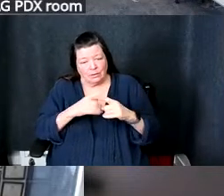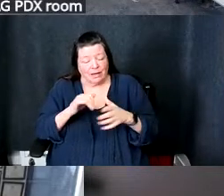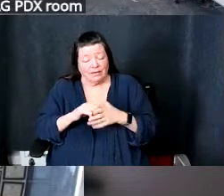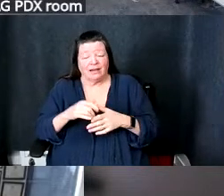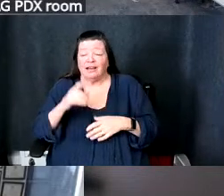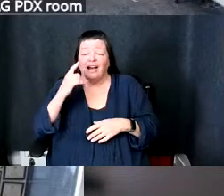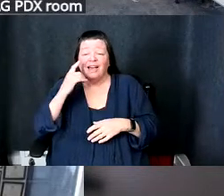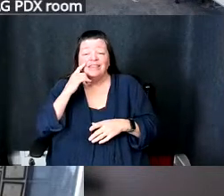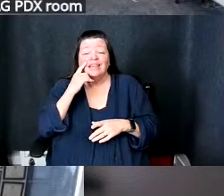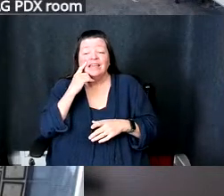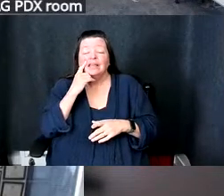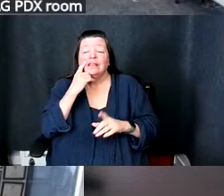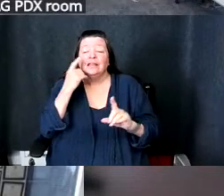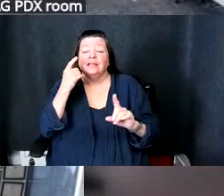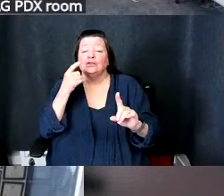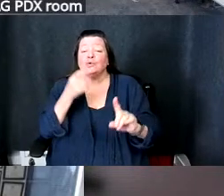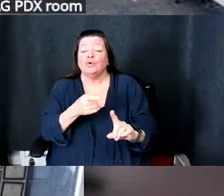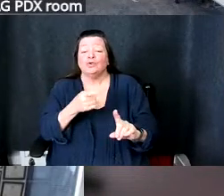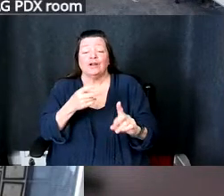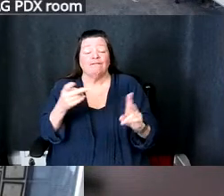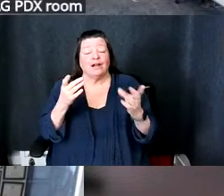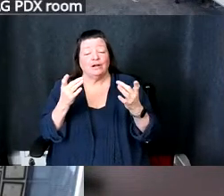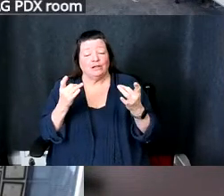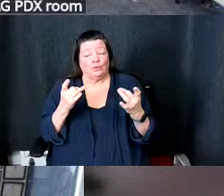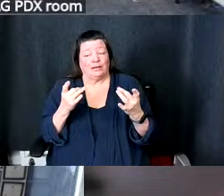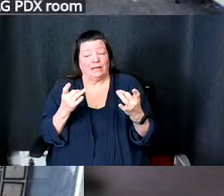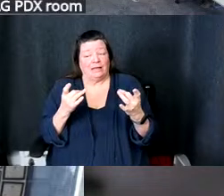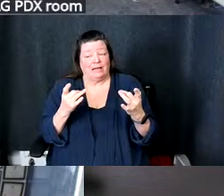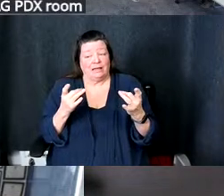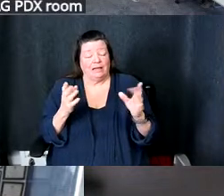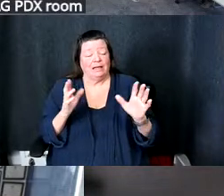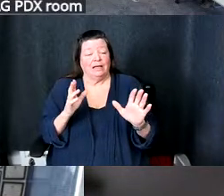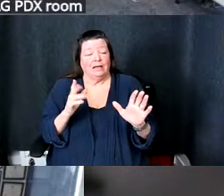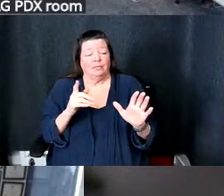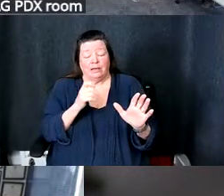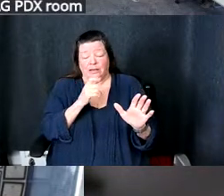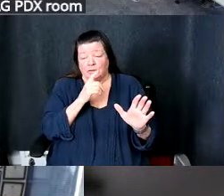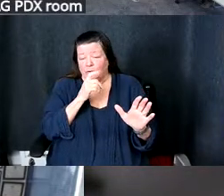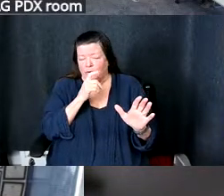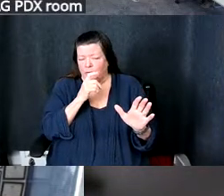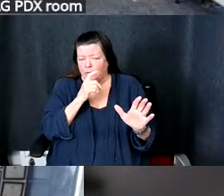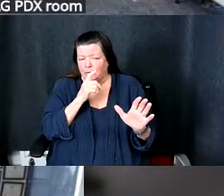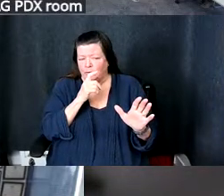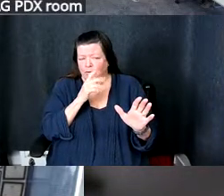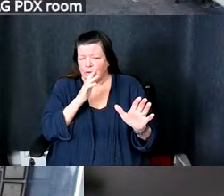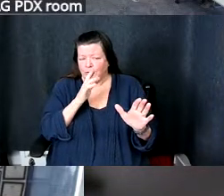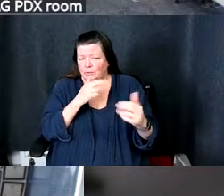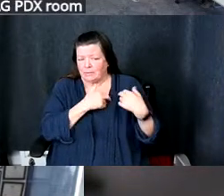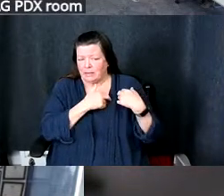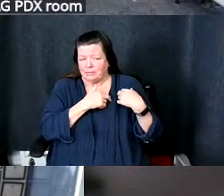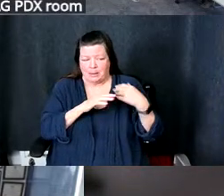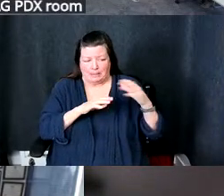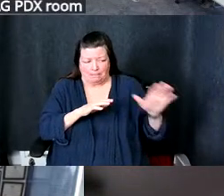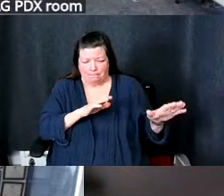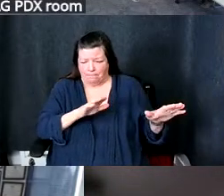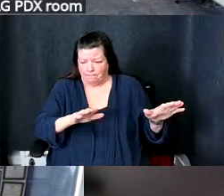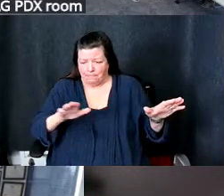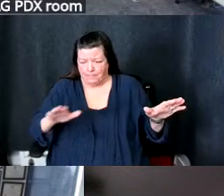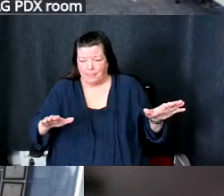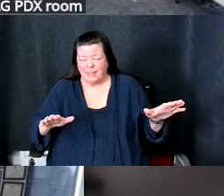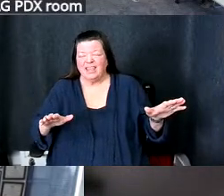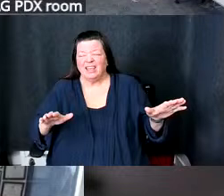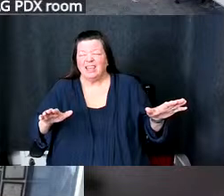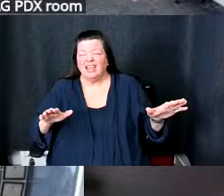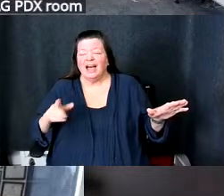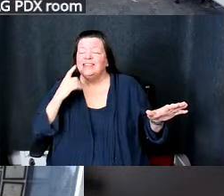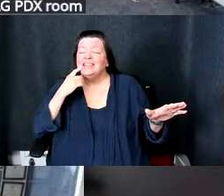really tricky because it does raise the question of whose responsibility is this? And I think it's easy to say,